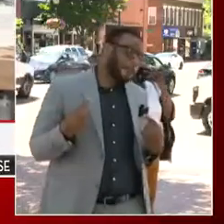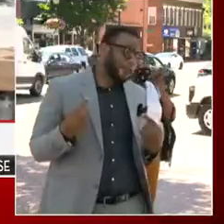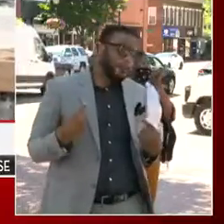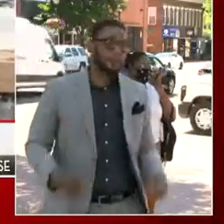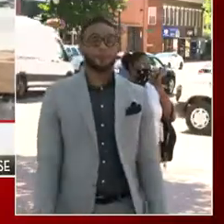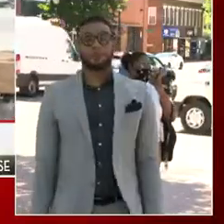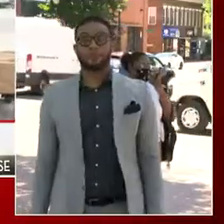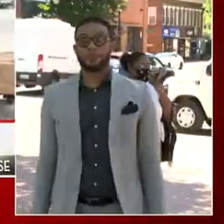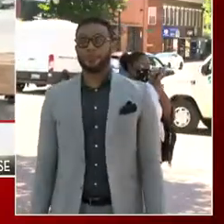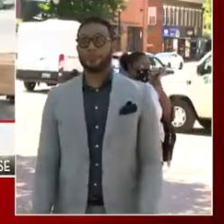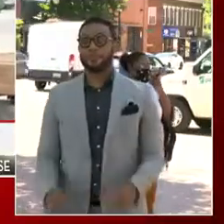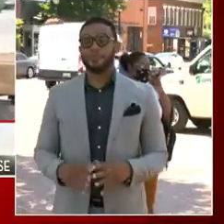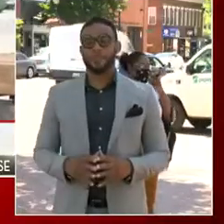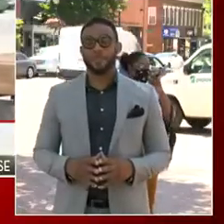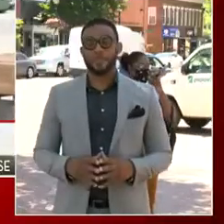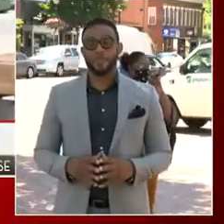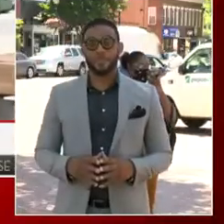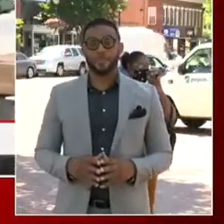me.